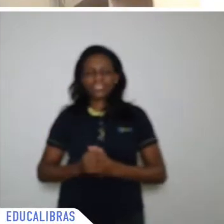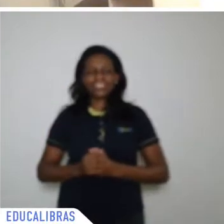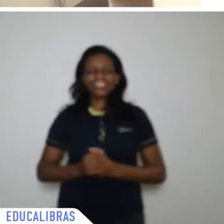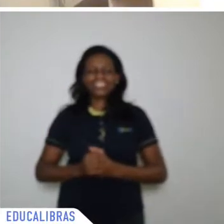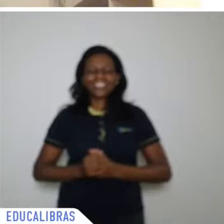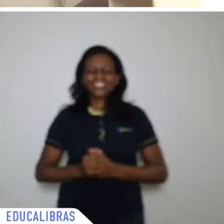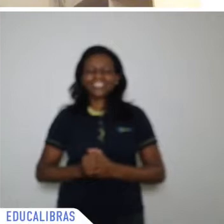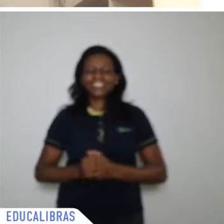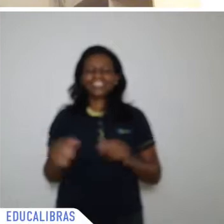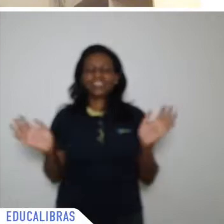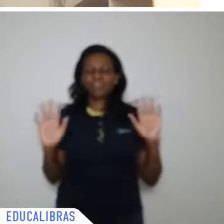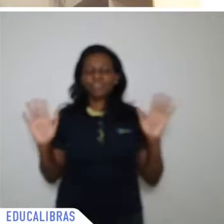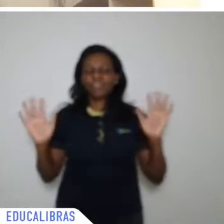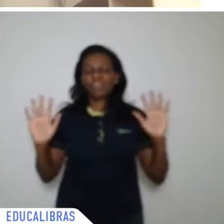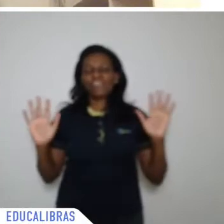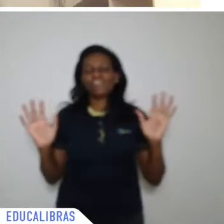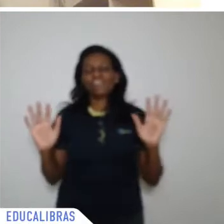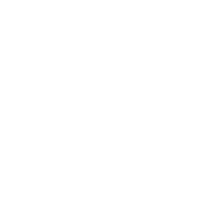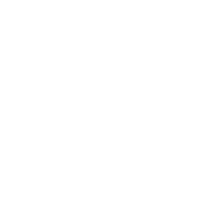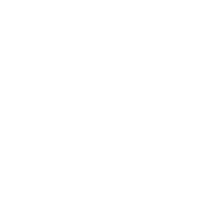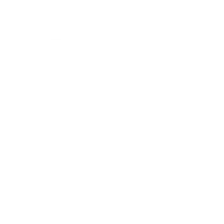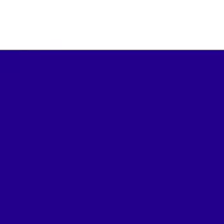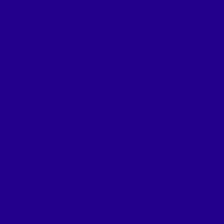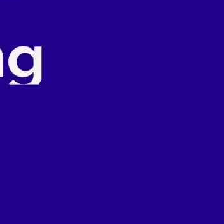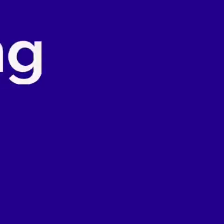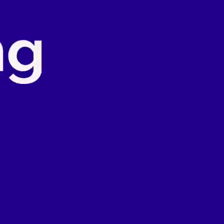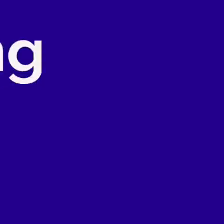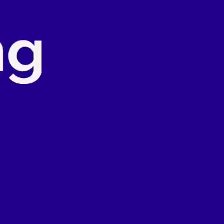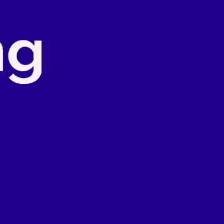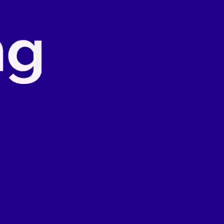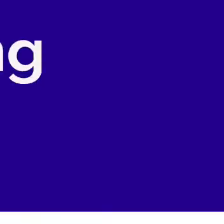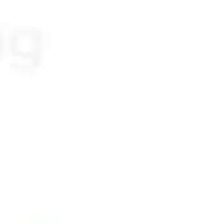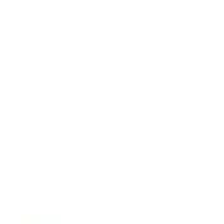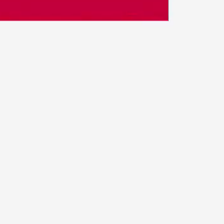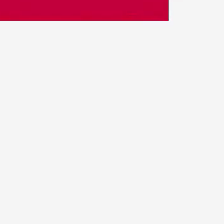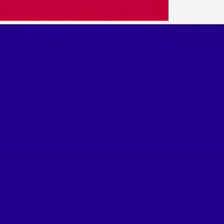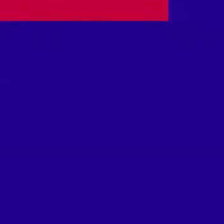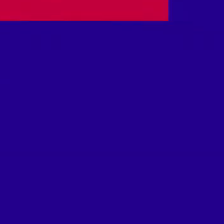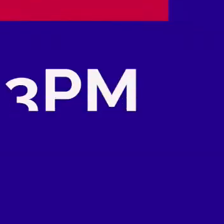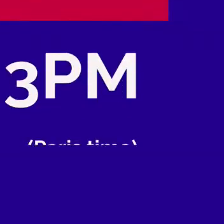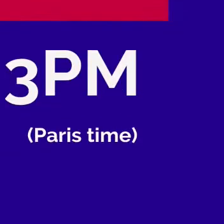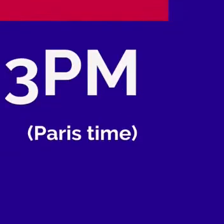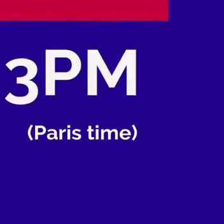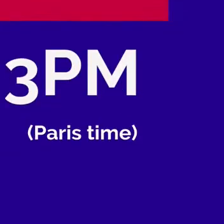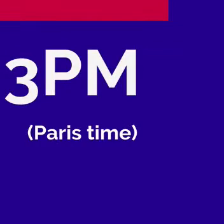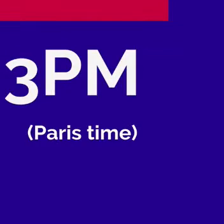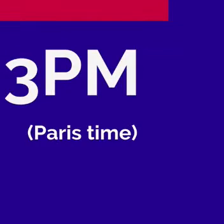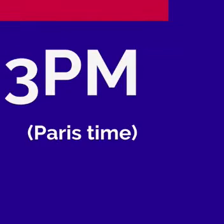the Brazilian Sign Language interpreters as well. Bye-bye.